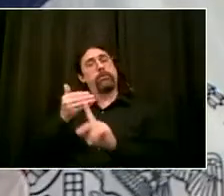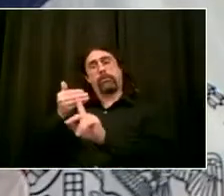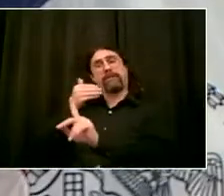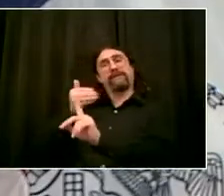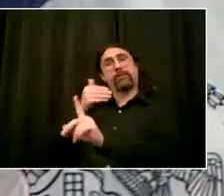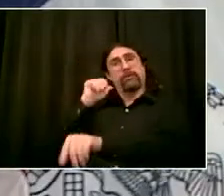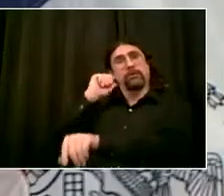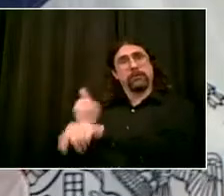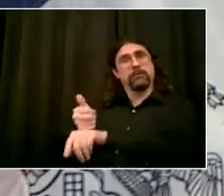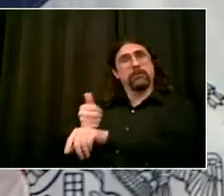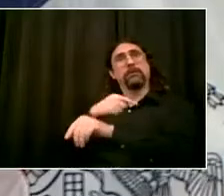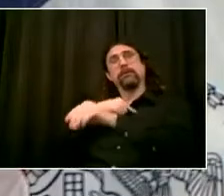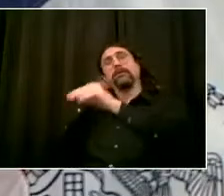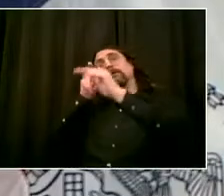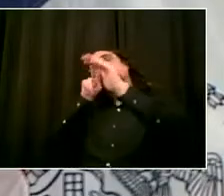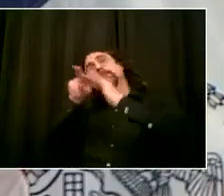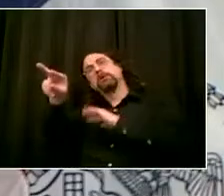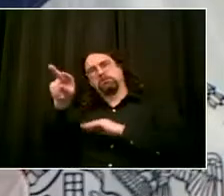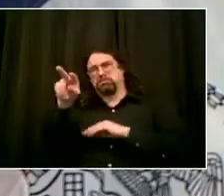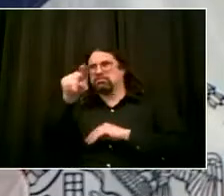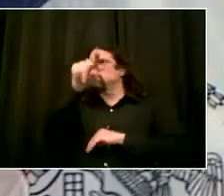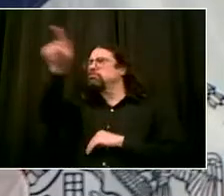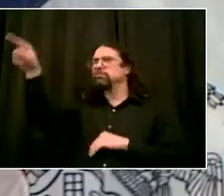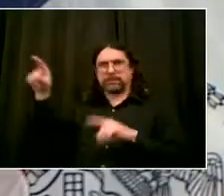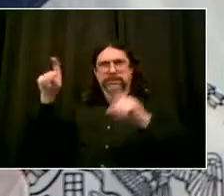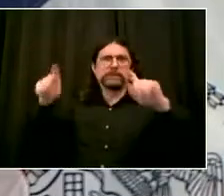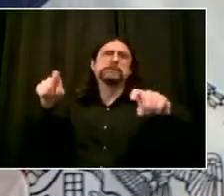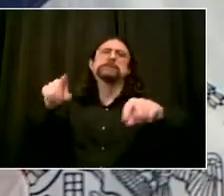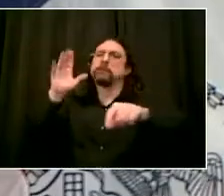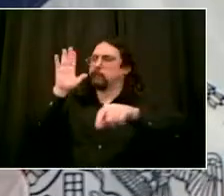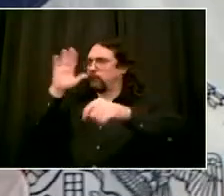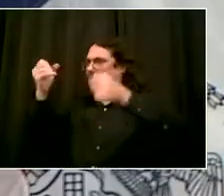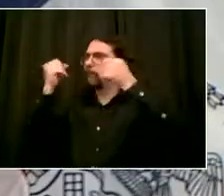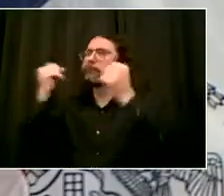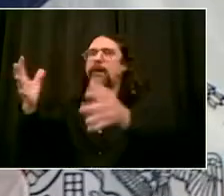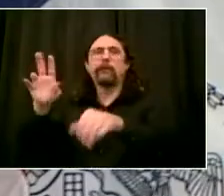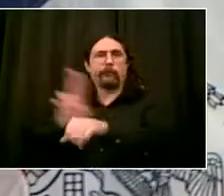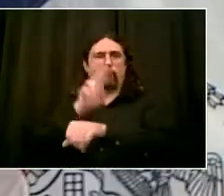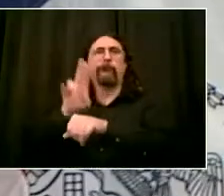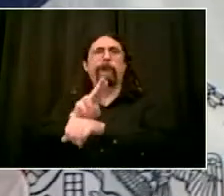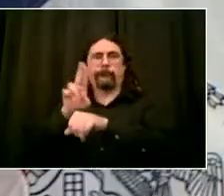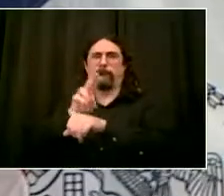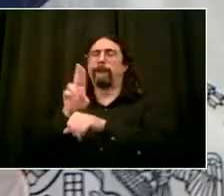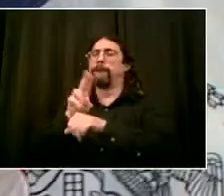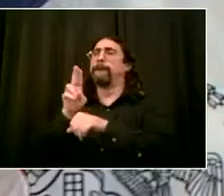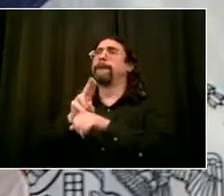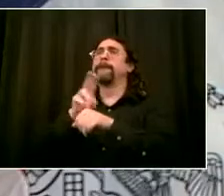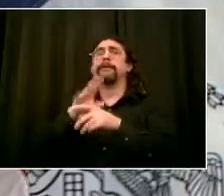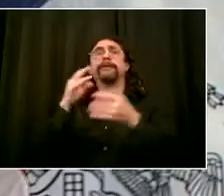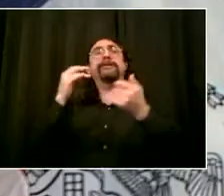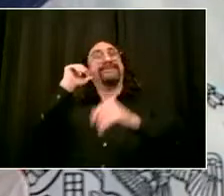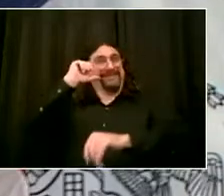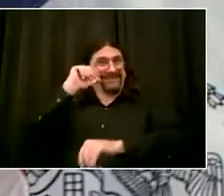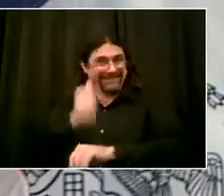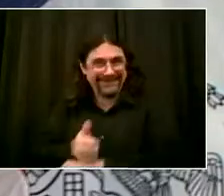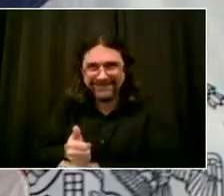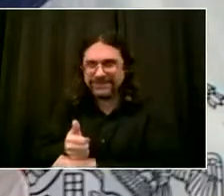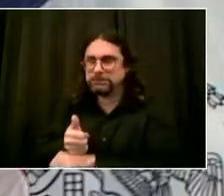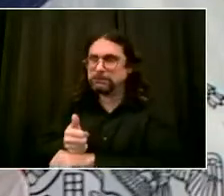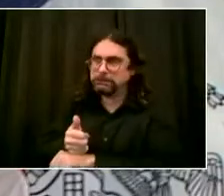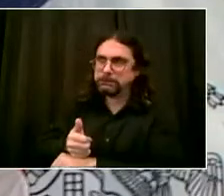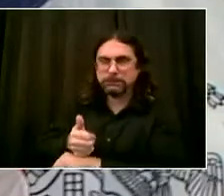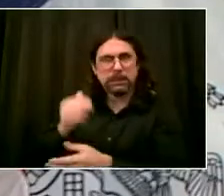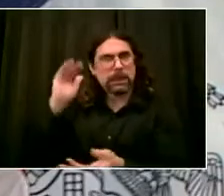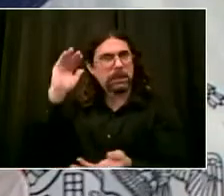for essential workers as we are dealing with this danger of a second wave but also there are uh prioritized slots for uh families in